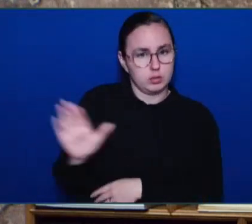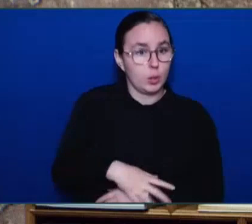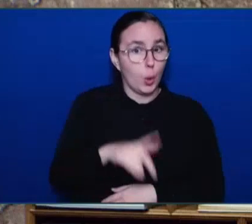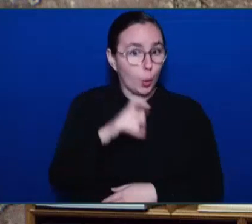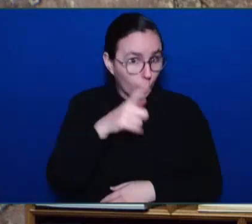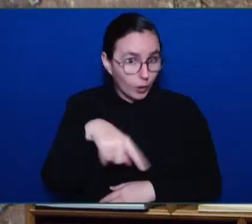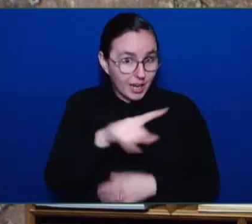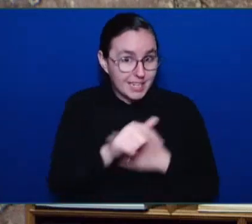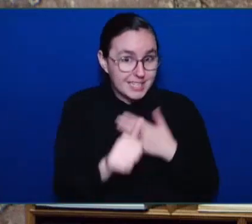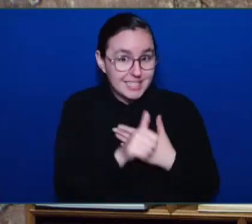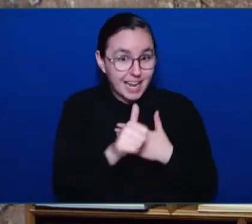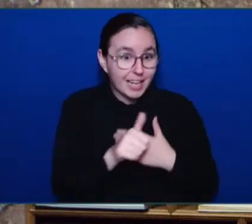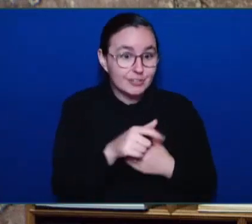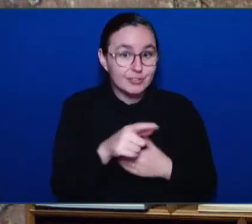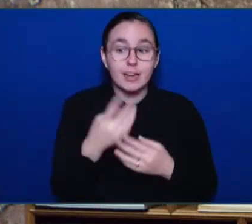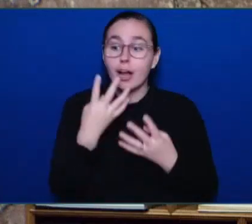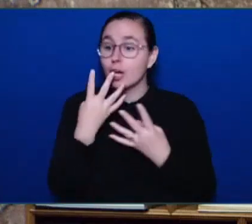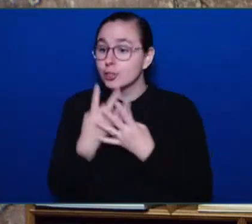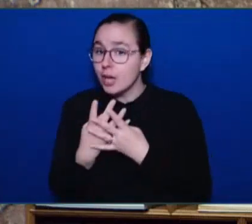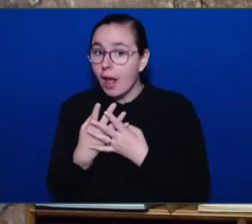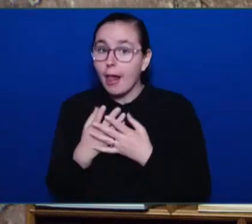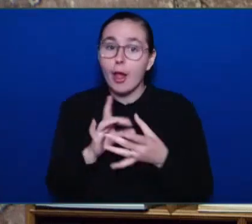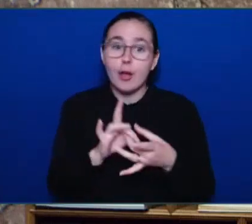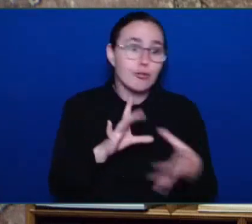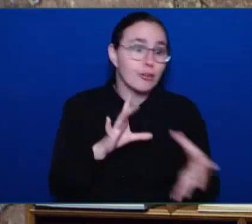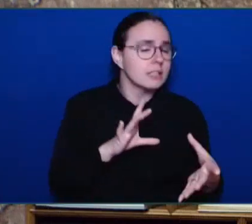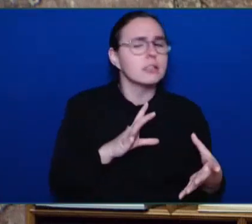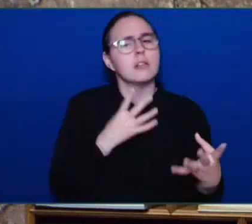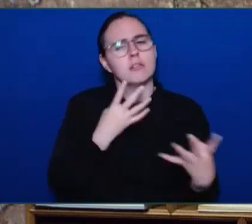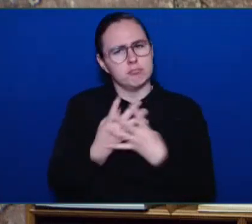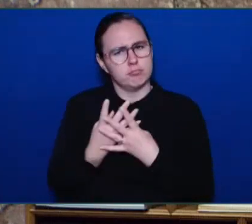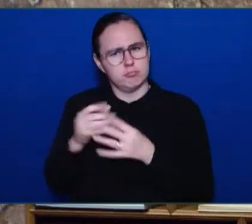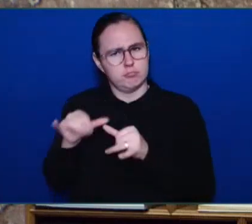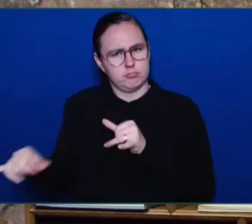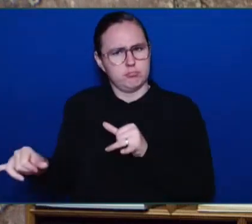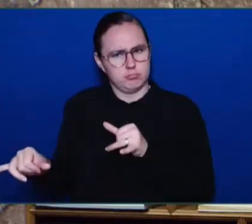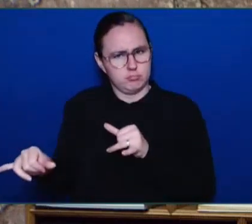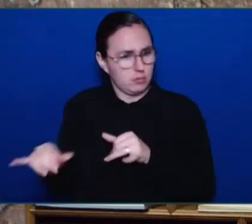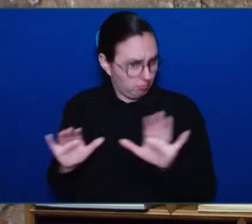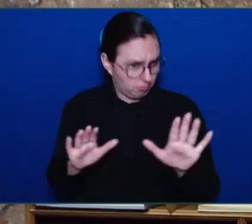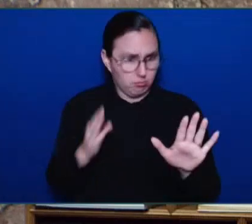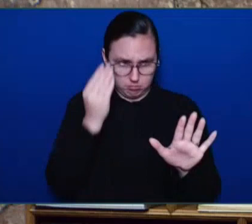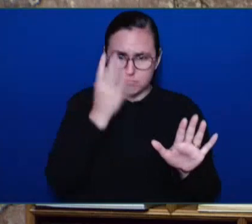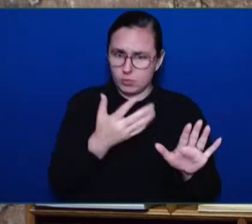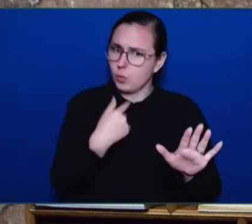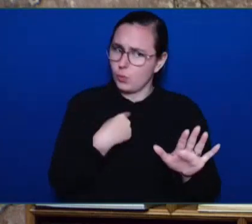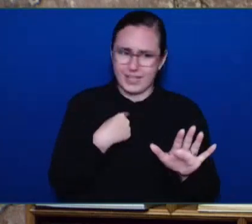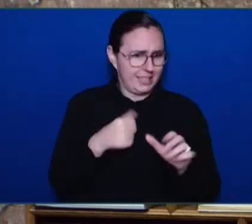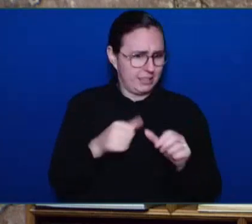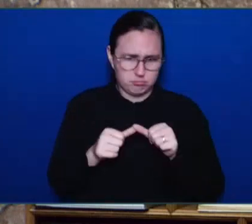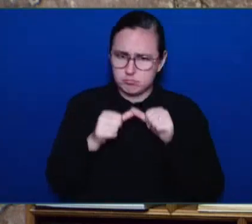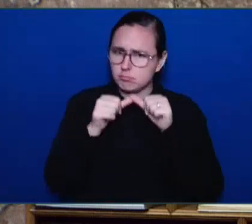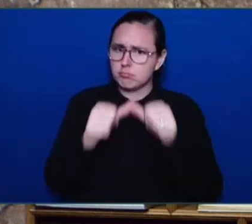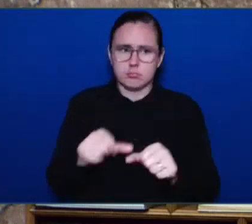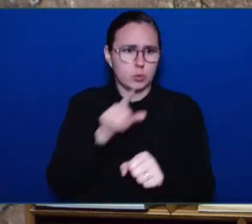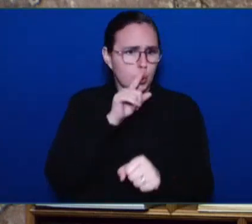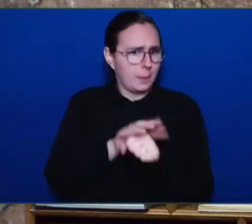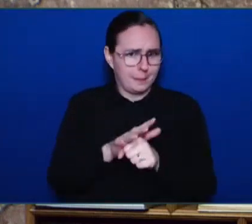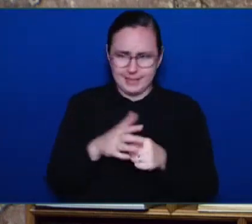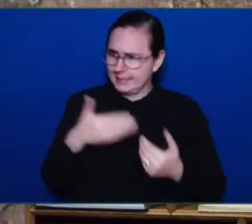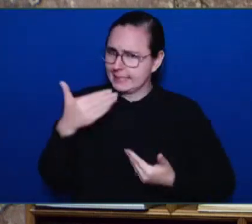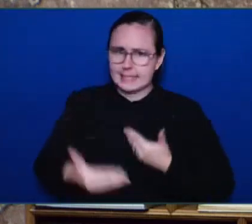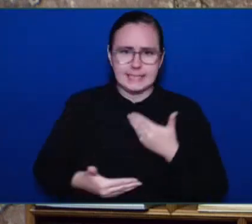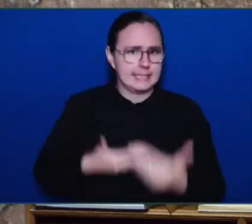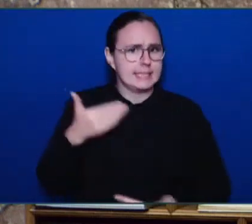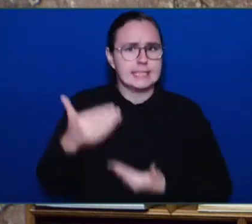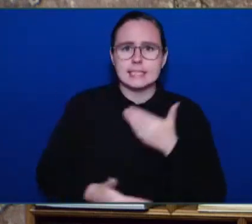continue that work and other initiatives. But what's clear is that we will continue to work to ensure that our communities